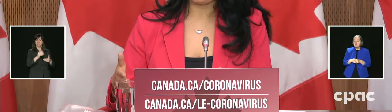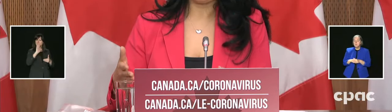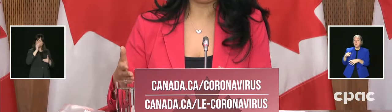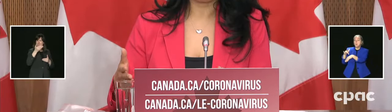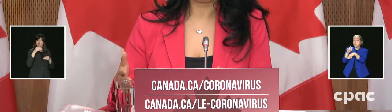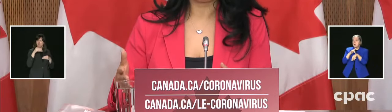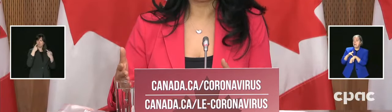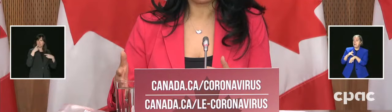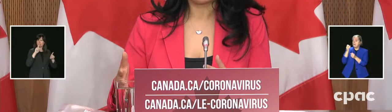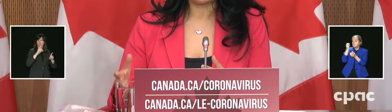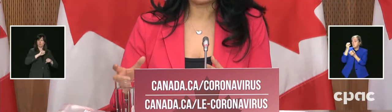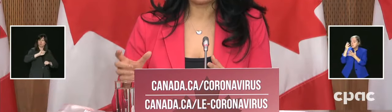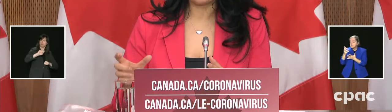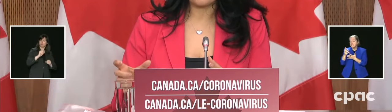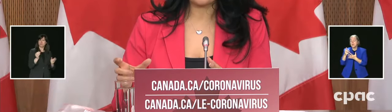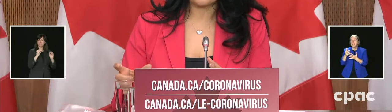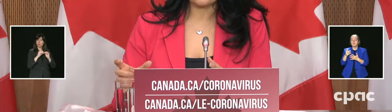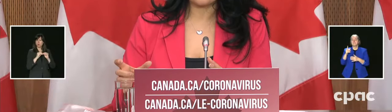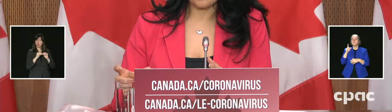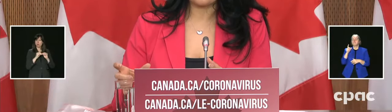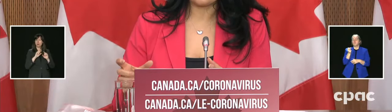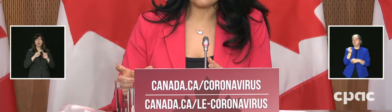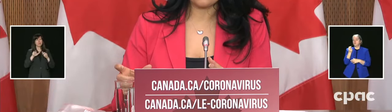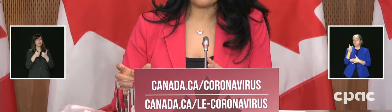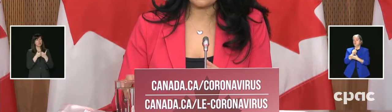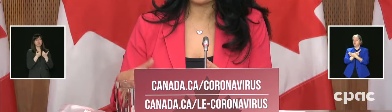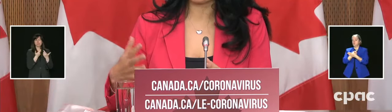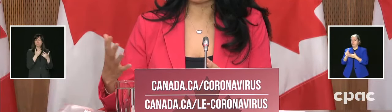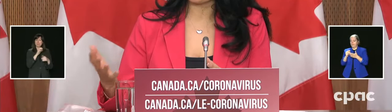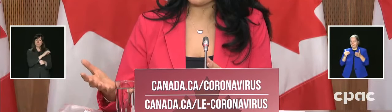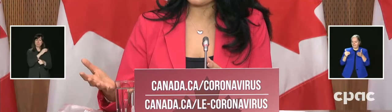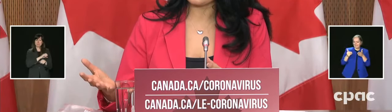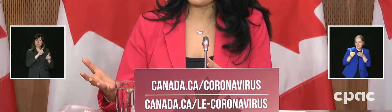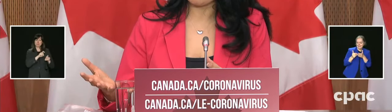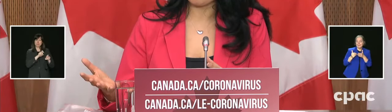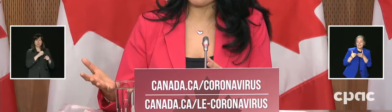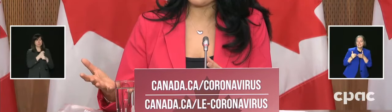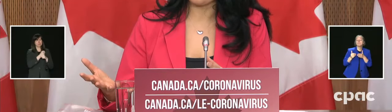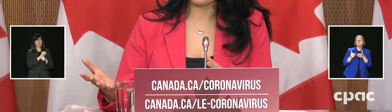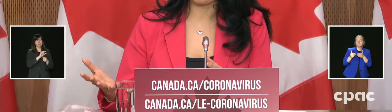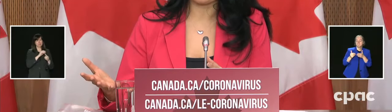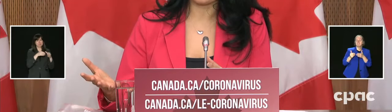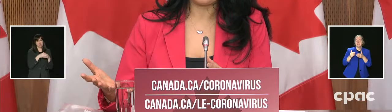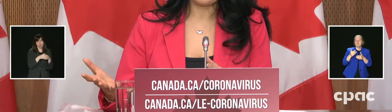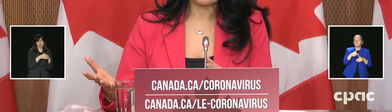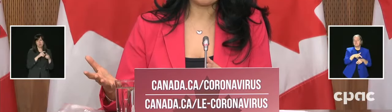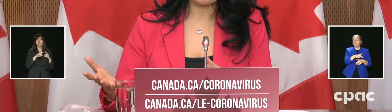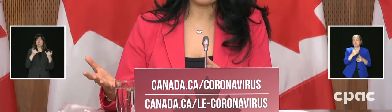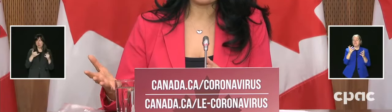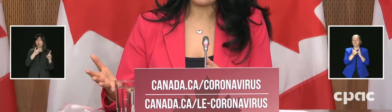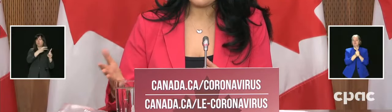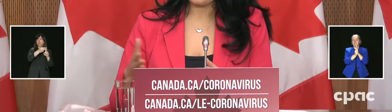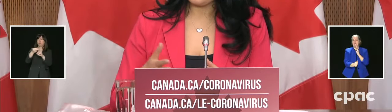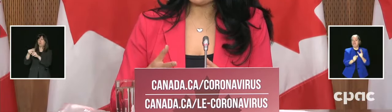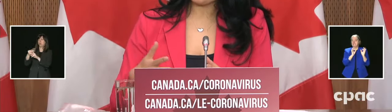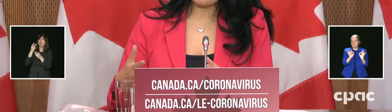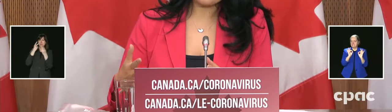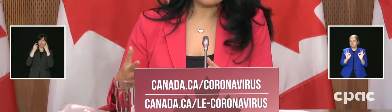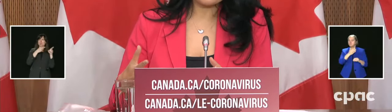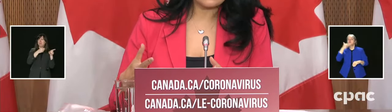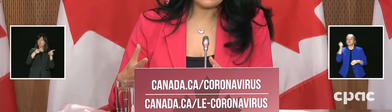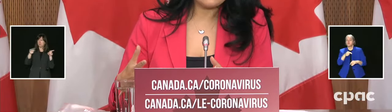is. And the challenge was that the numbers were still small in the clinical trials, but we're starting to see that more in the real world evidence. And